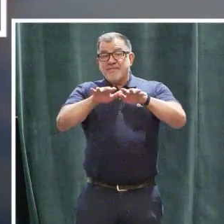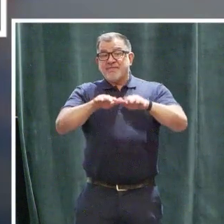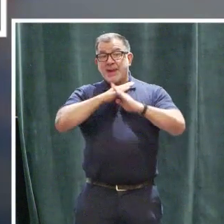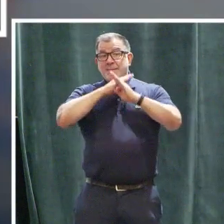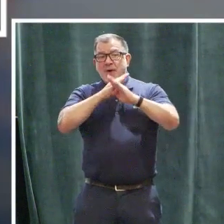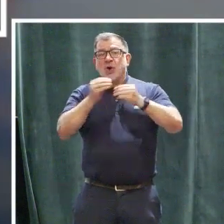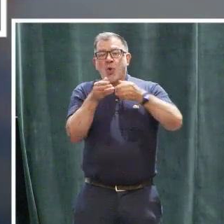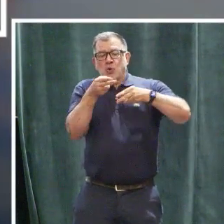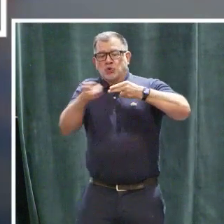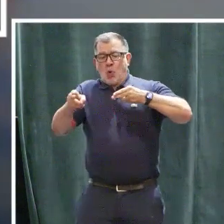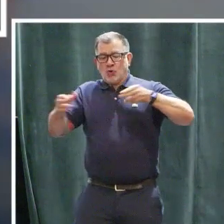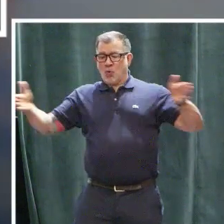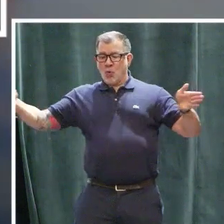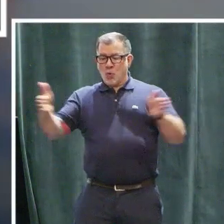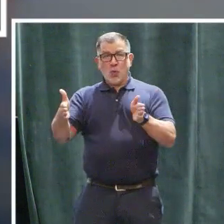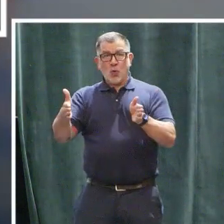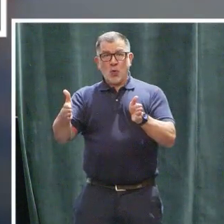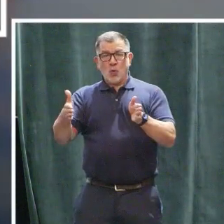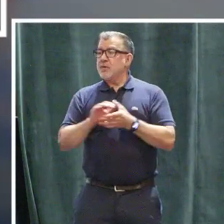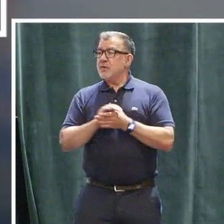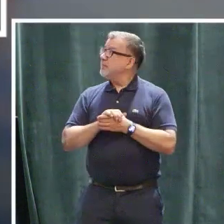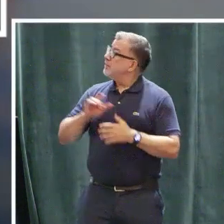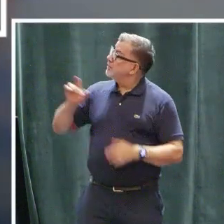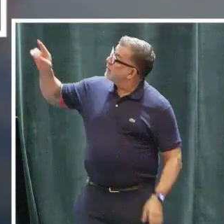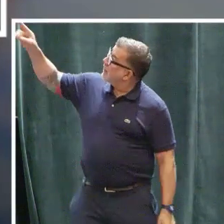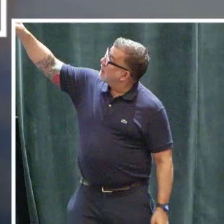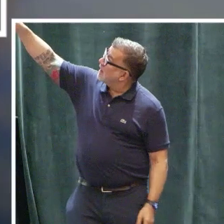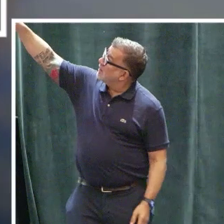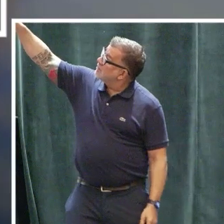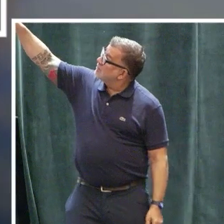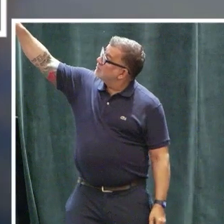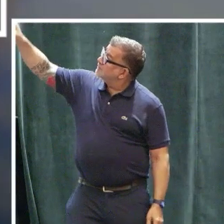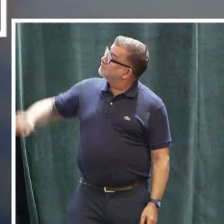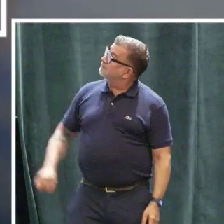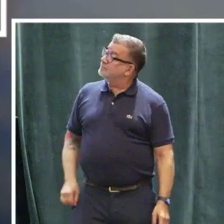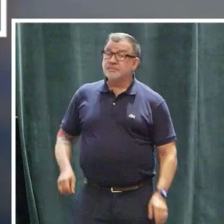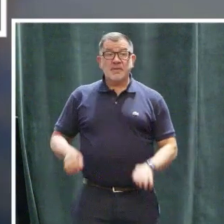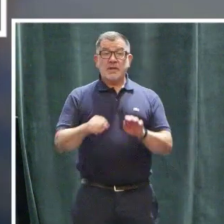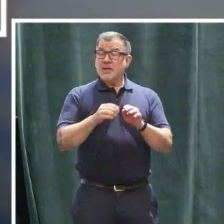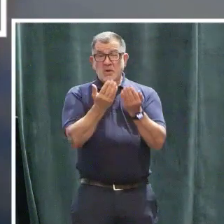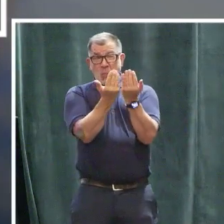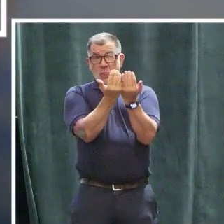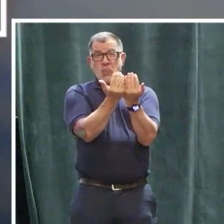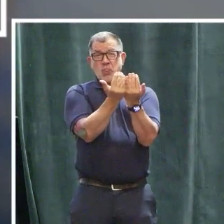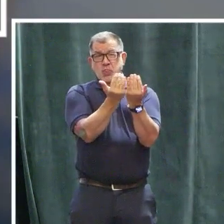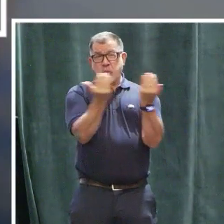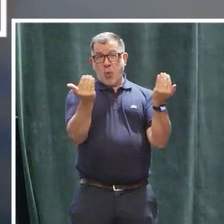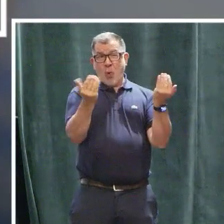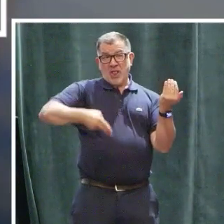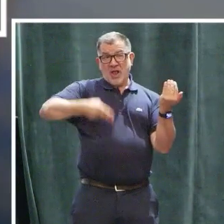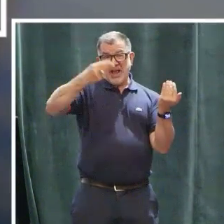than it would otherwise be. So you can see right here, the actual wall height is only about